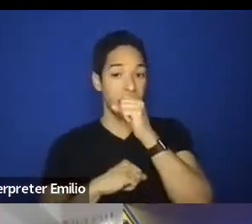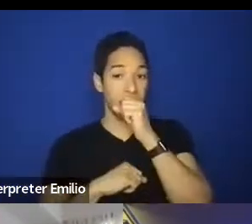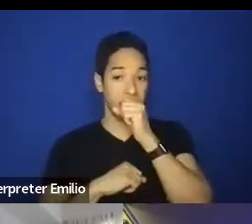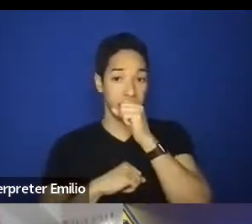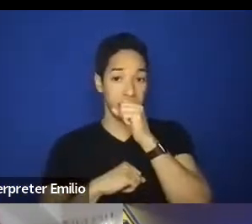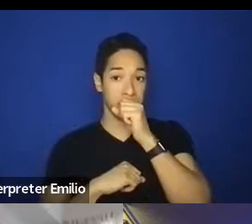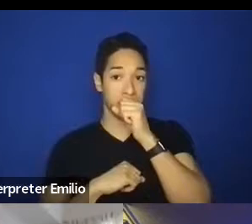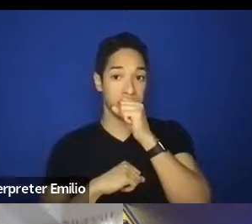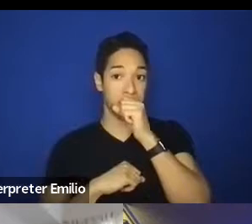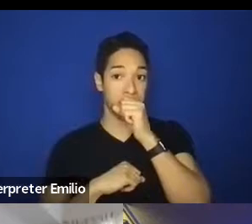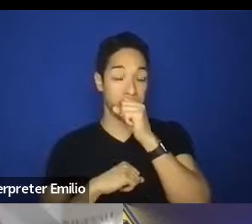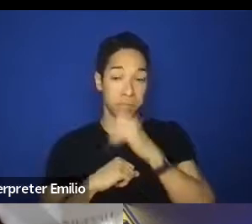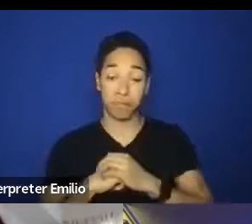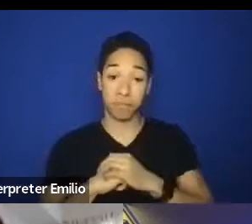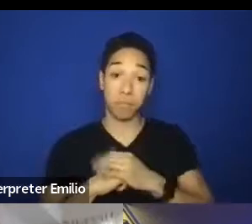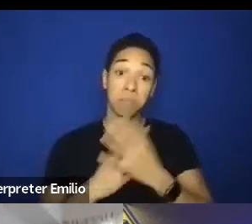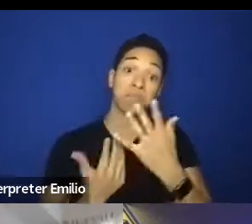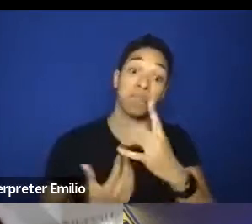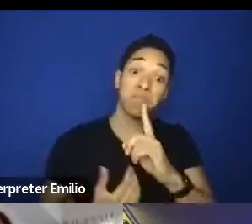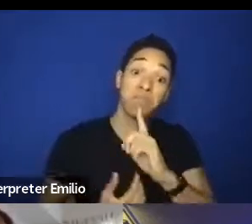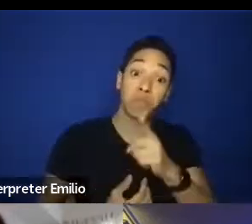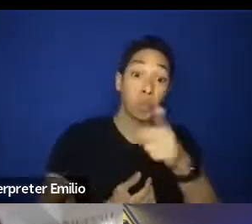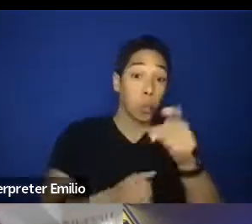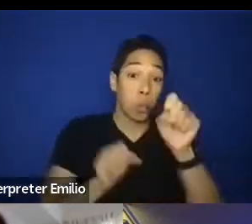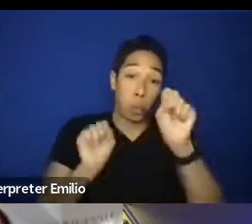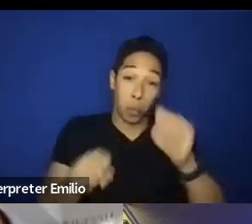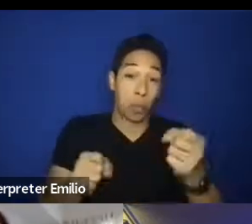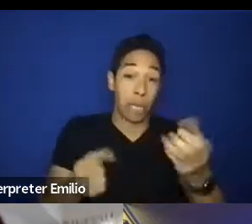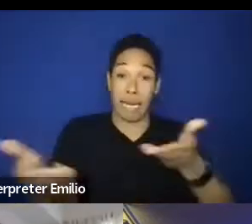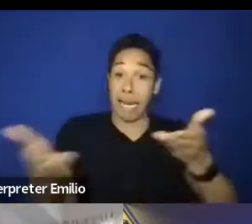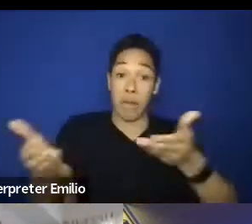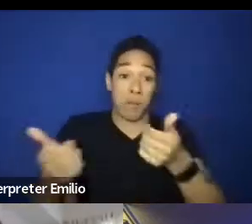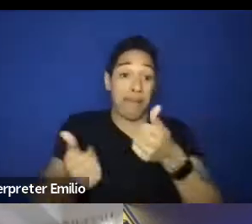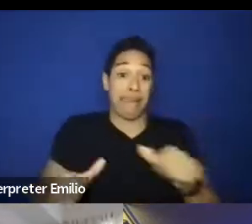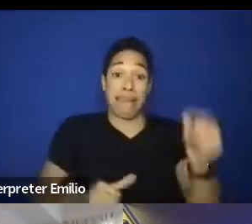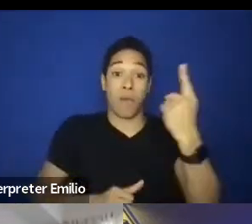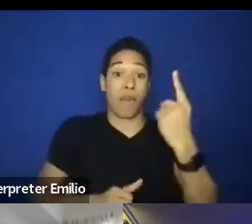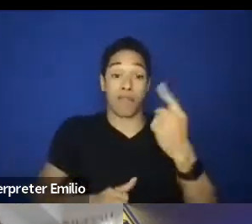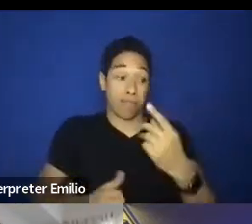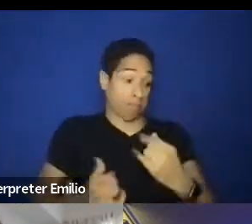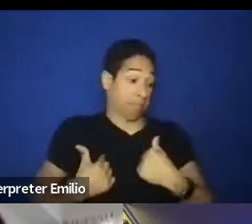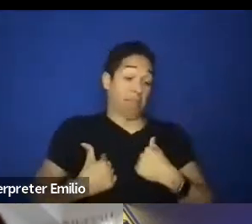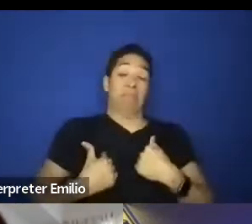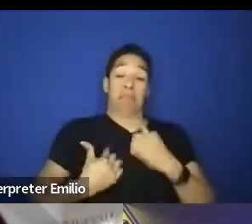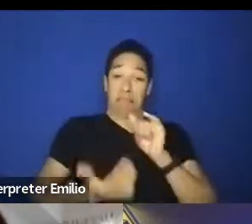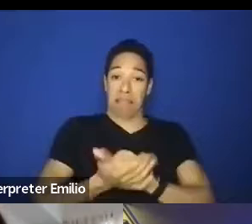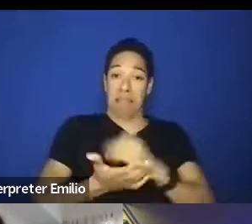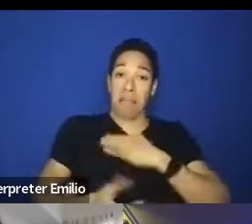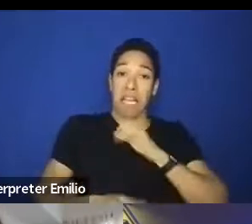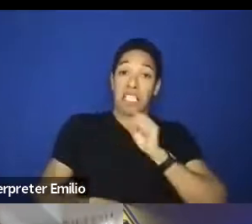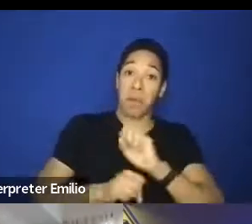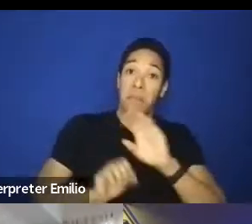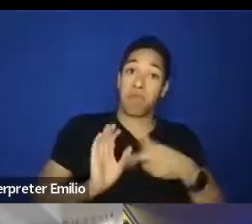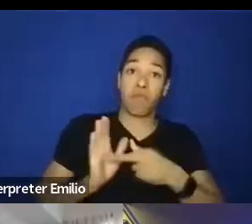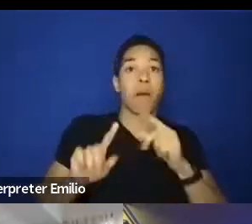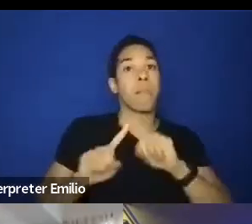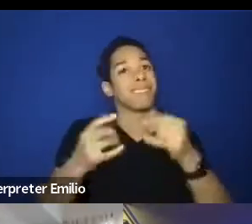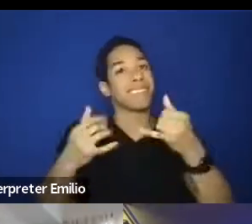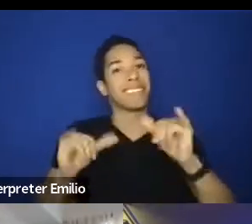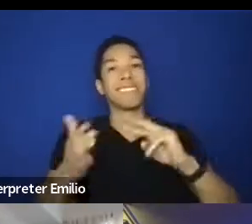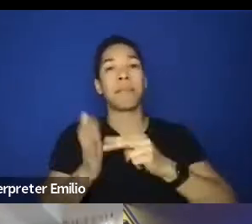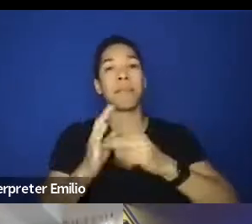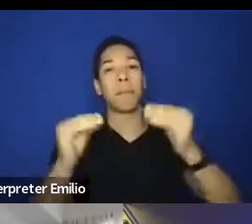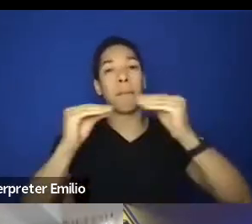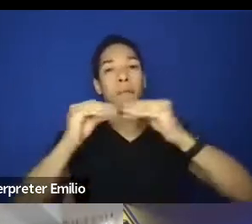And granted, you can hire someone like any one of us, right? I'm a cultural coordinator, that's part of the reason I exist, but that would still mean diversifying your